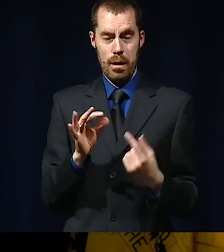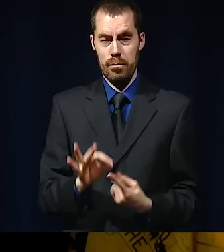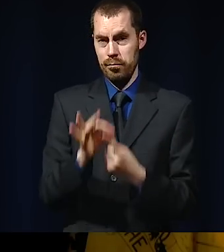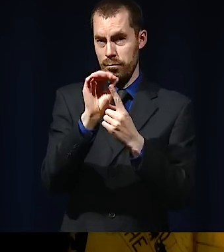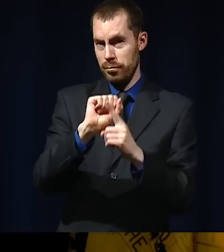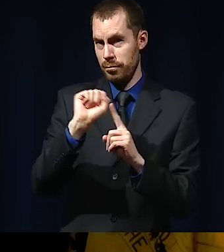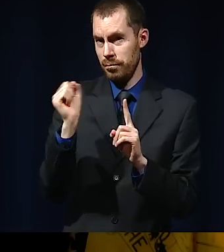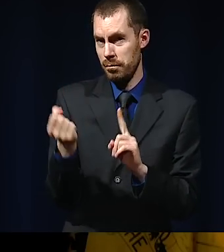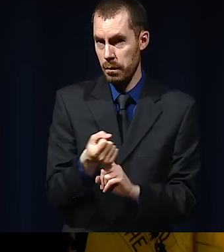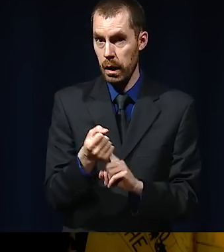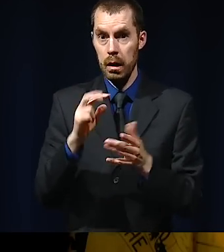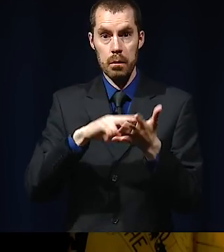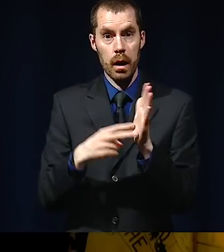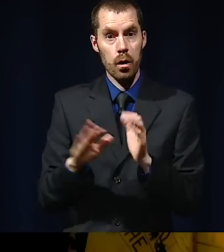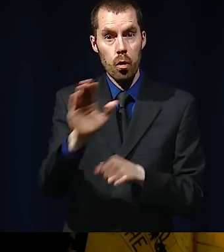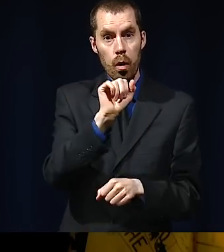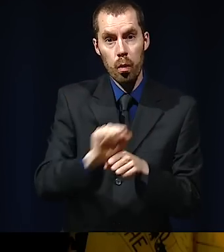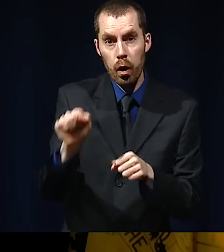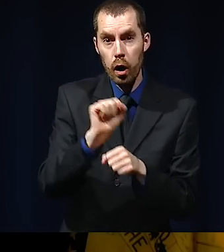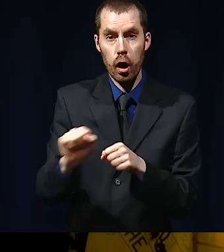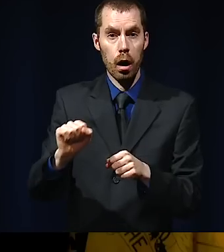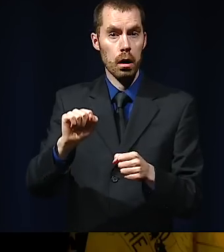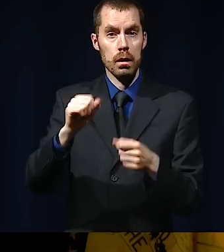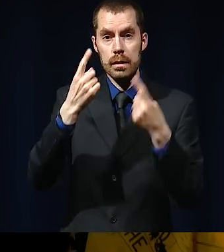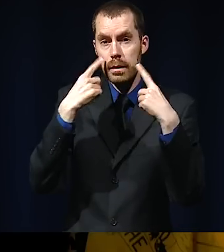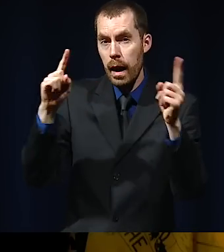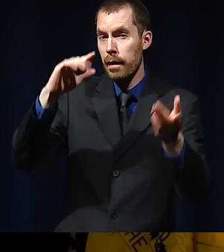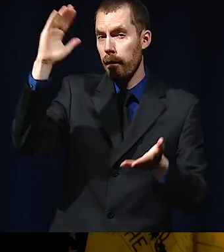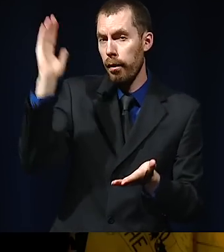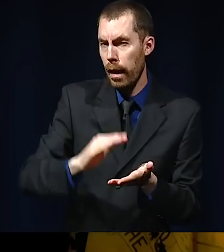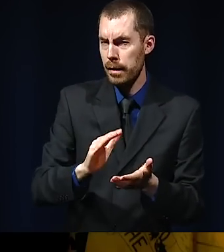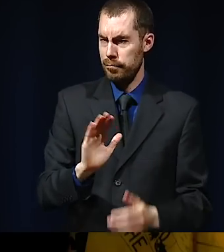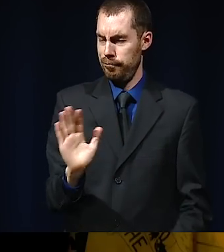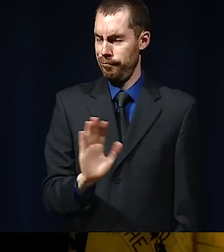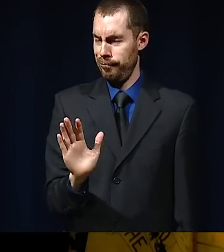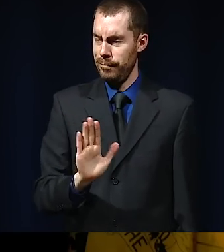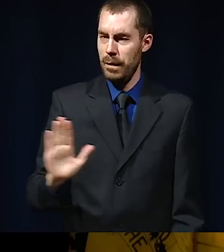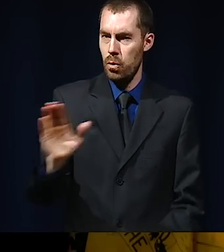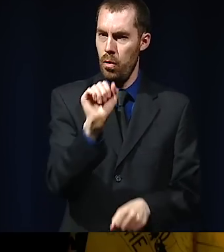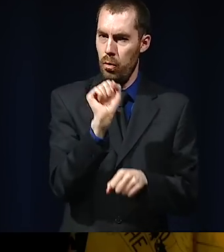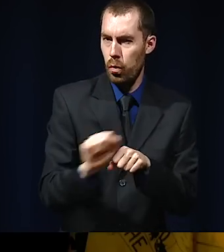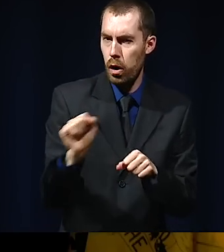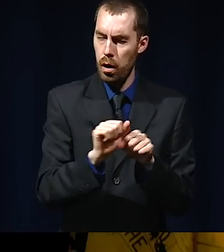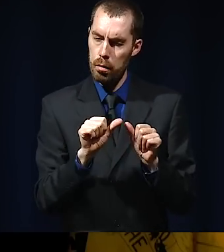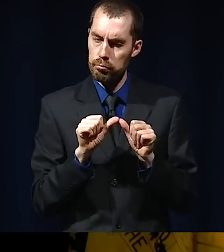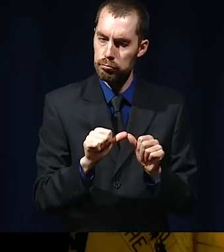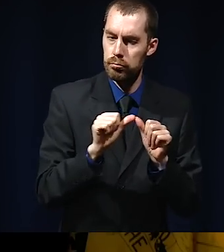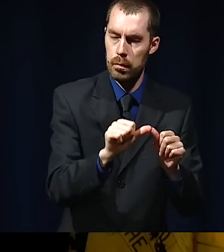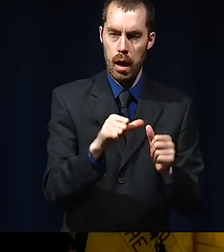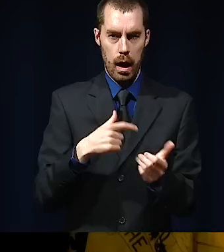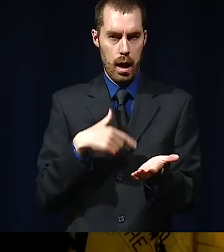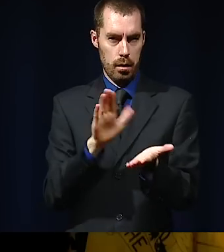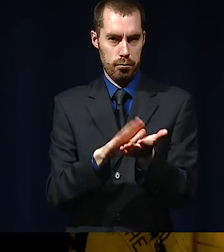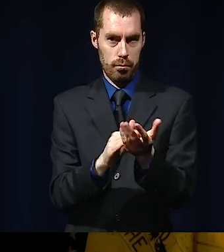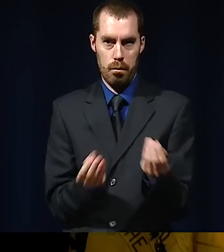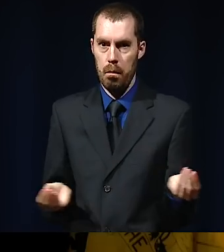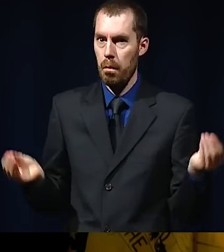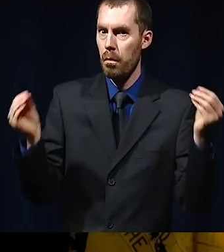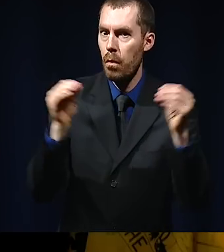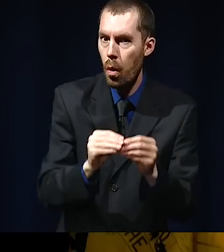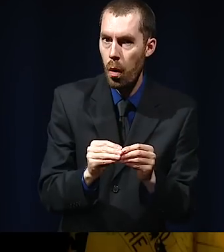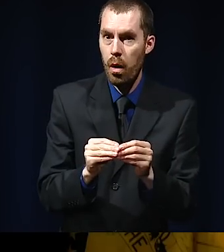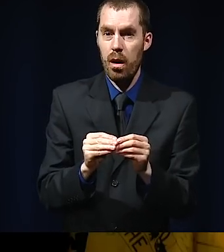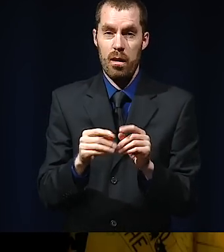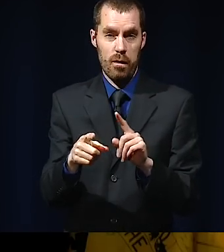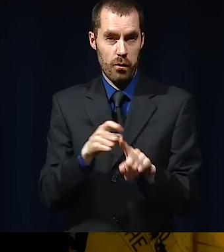circumstances diminishes your achievements. Indeed, hard work and perseverance is even more laudable given the challenging conclusion to